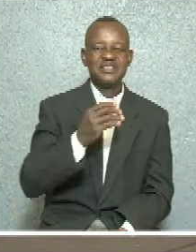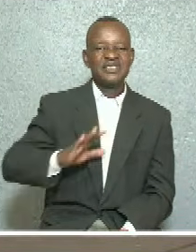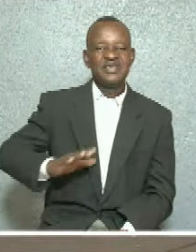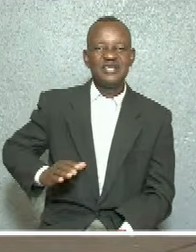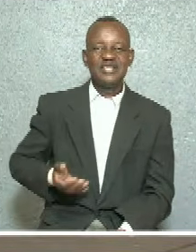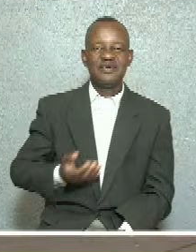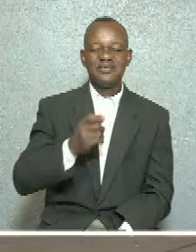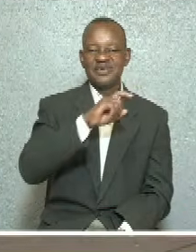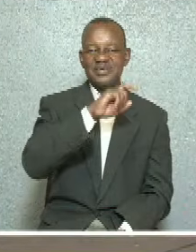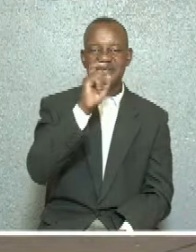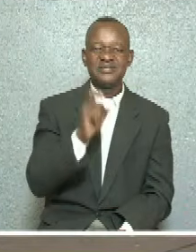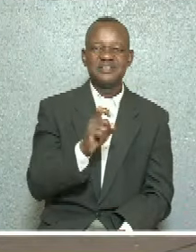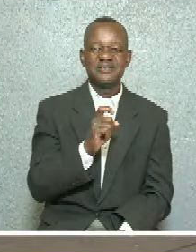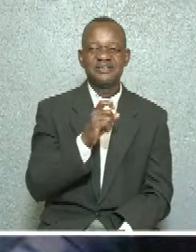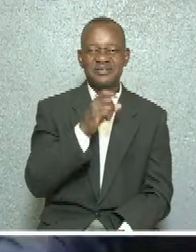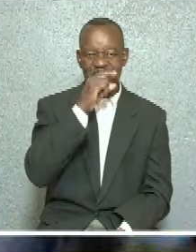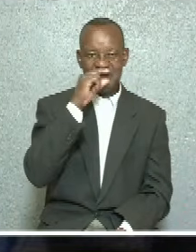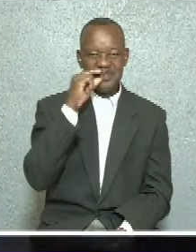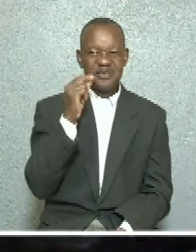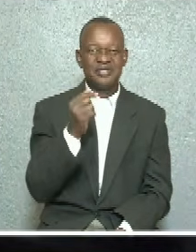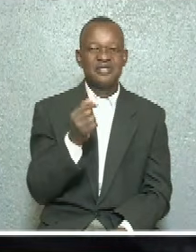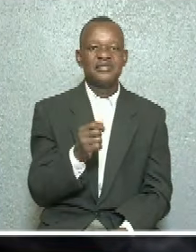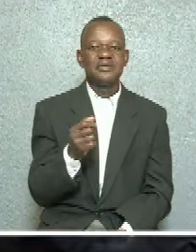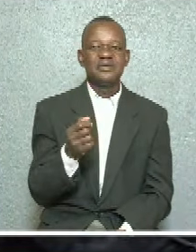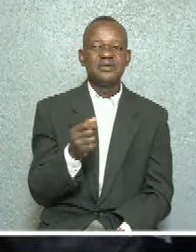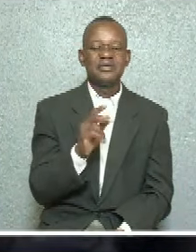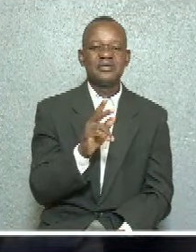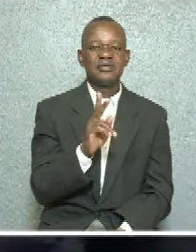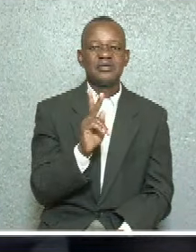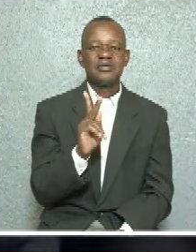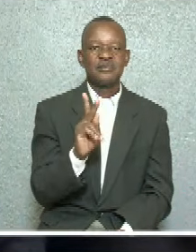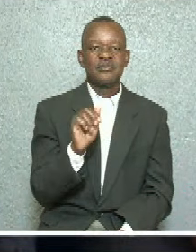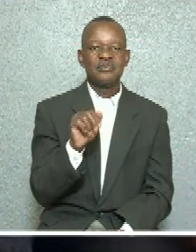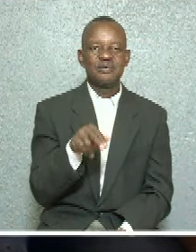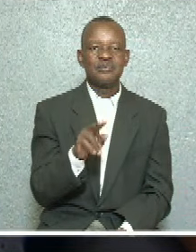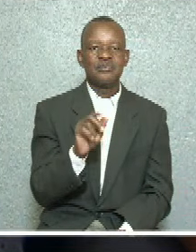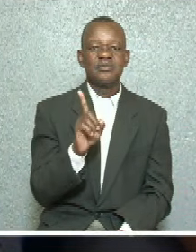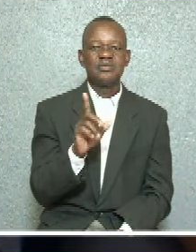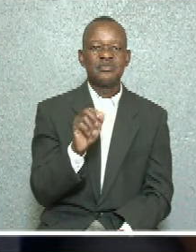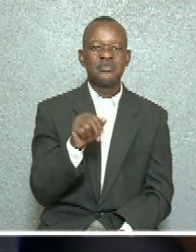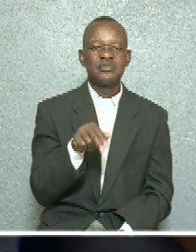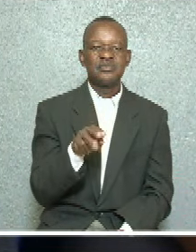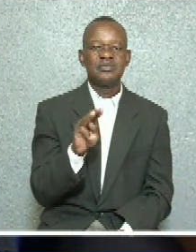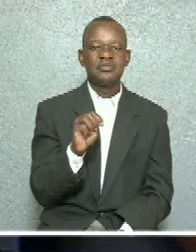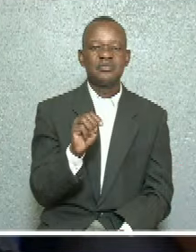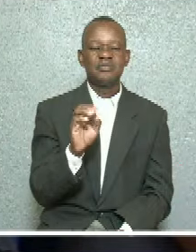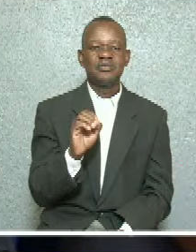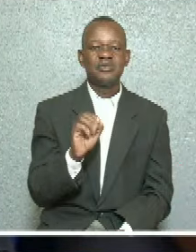Afternoon, my name is Nicodemus. When Sam Numa was small, what was his job?